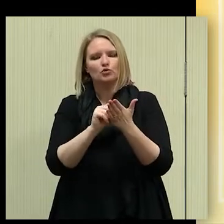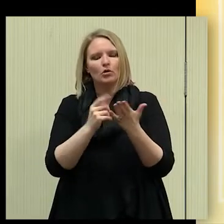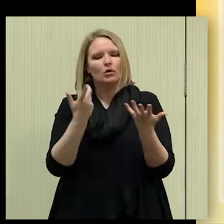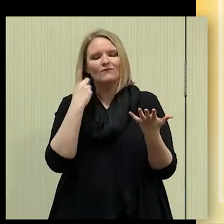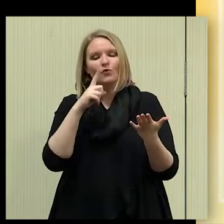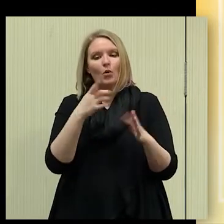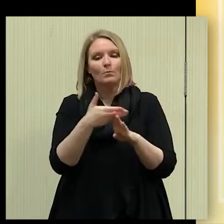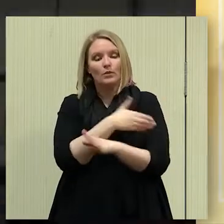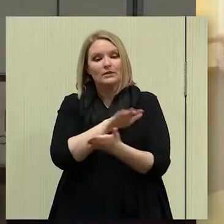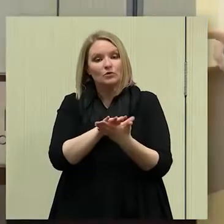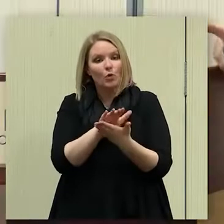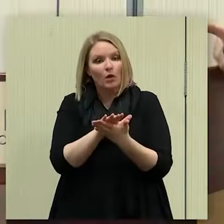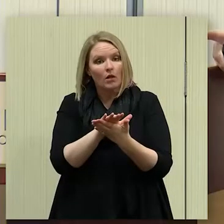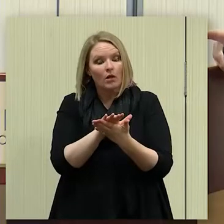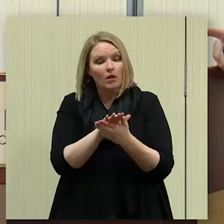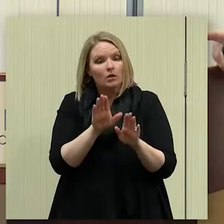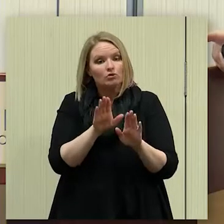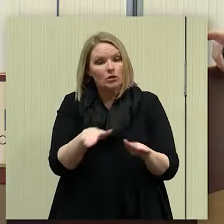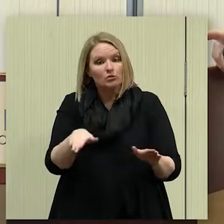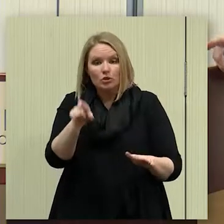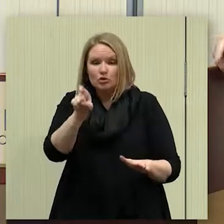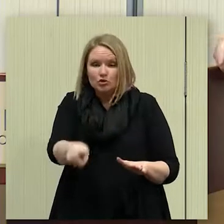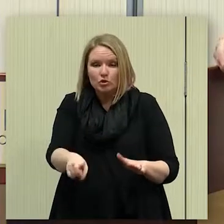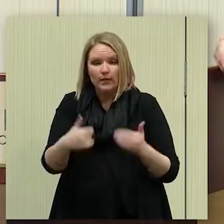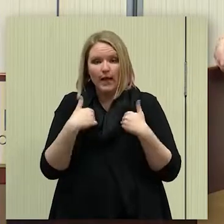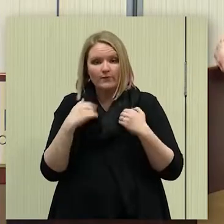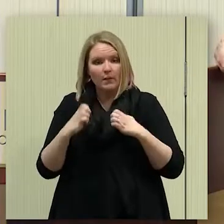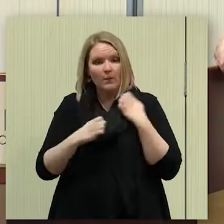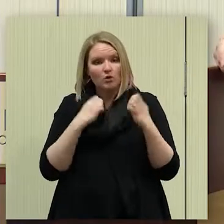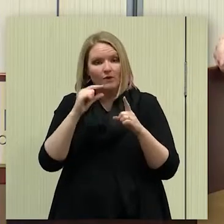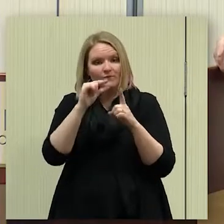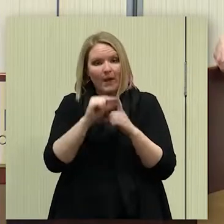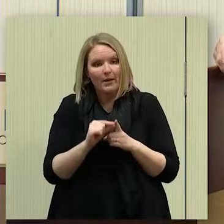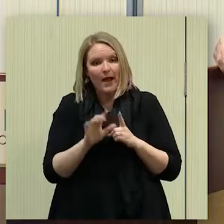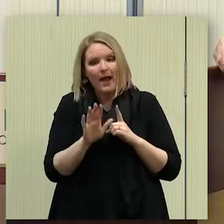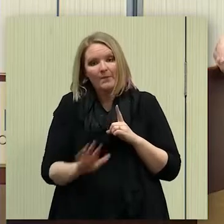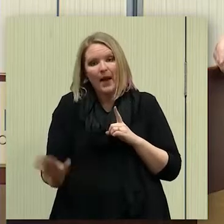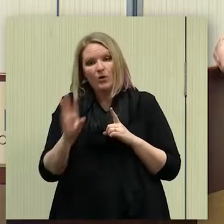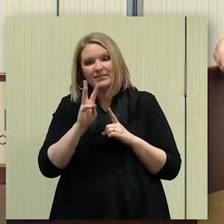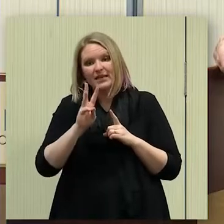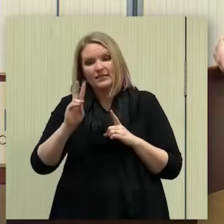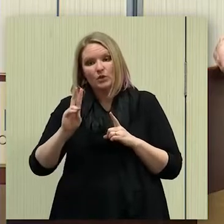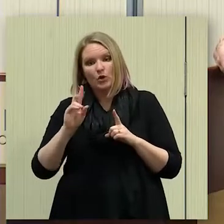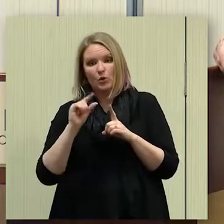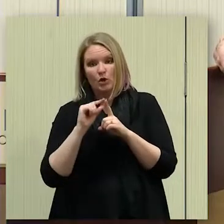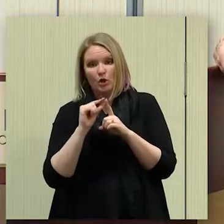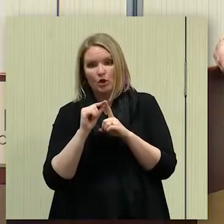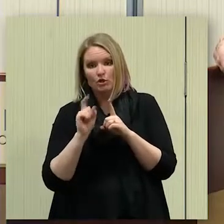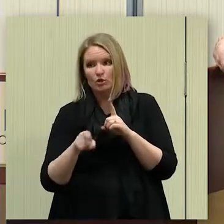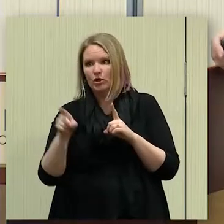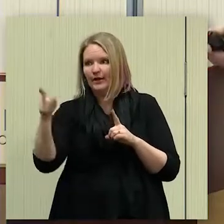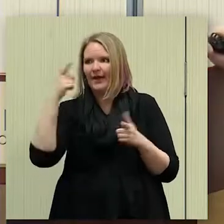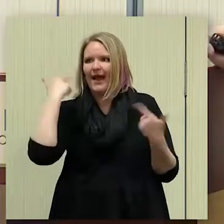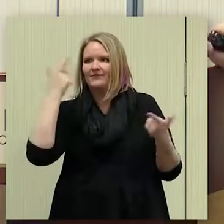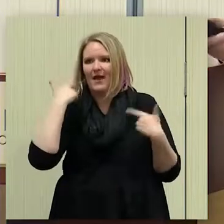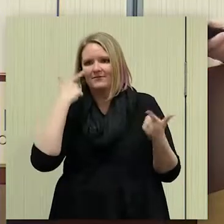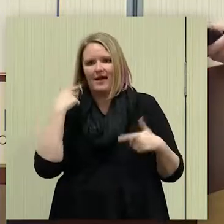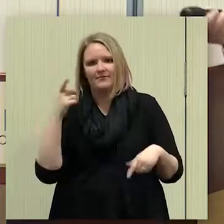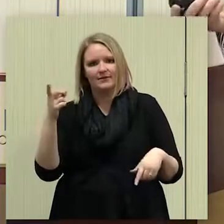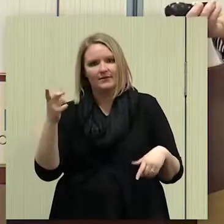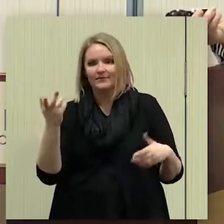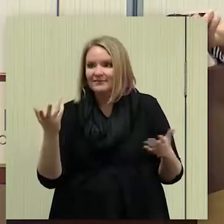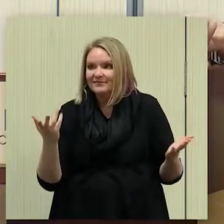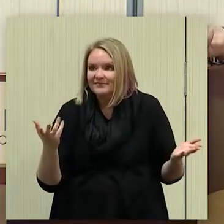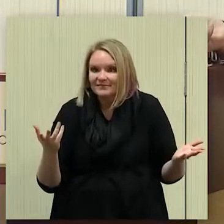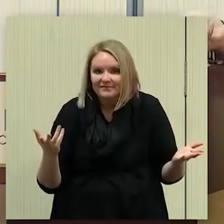in preschool, children should have an emotional vocabulary of about 62 words. So think about